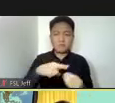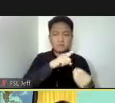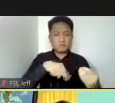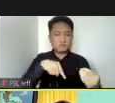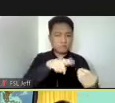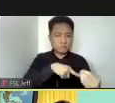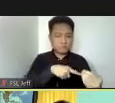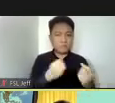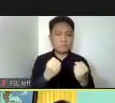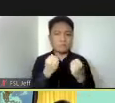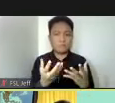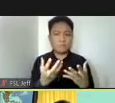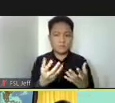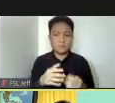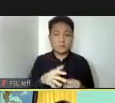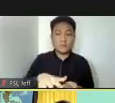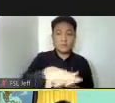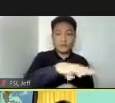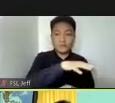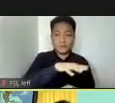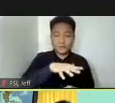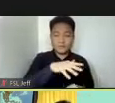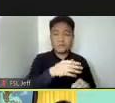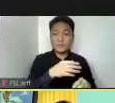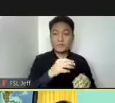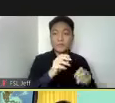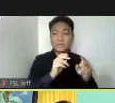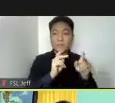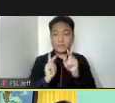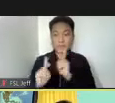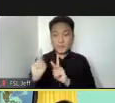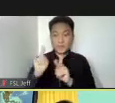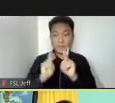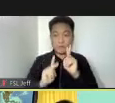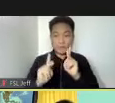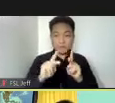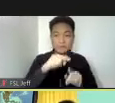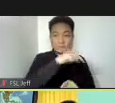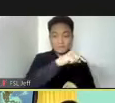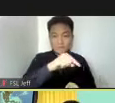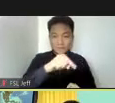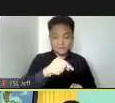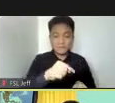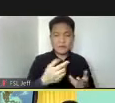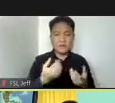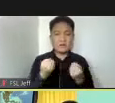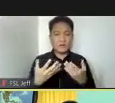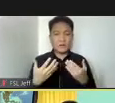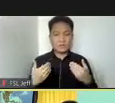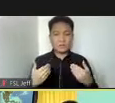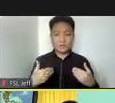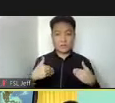younger generation faced shame for their identity.